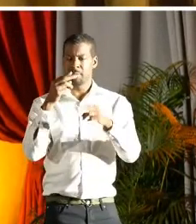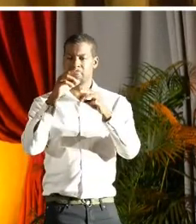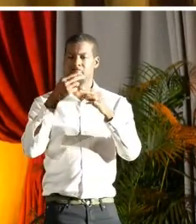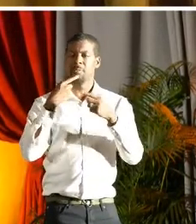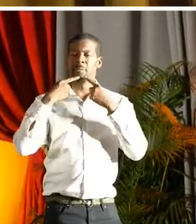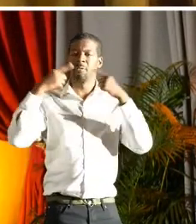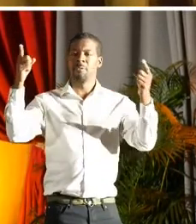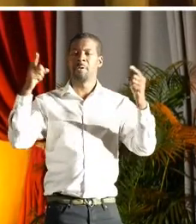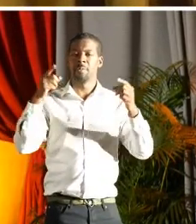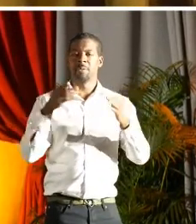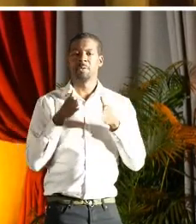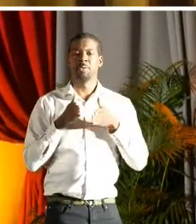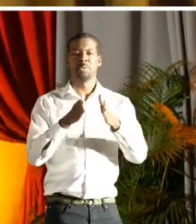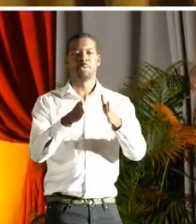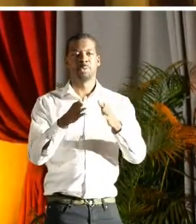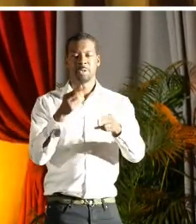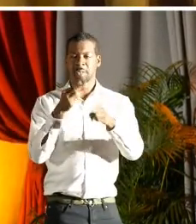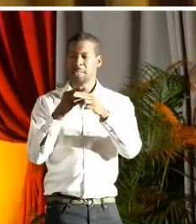should have buildings named after them.